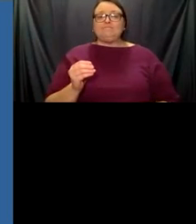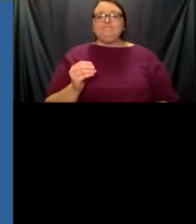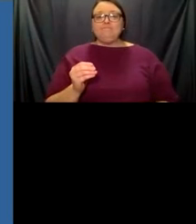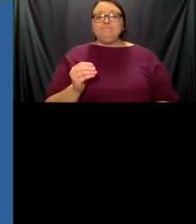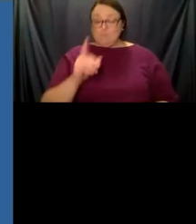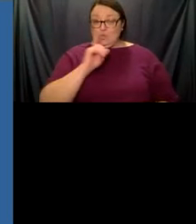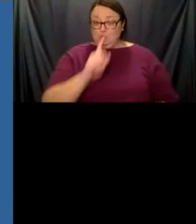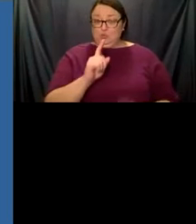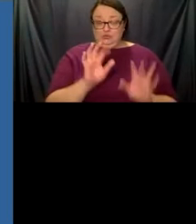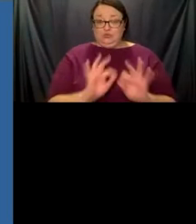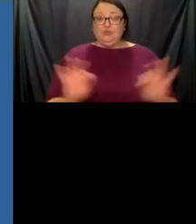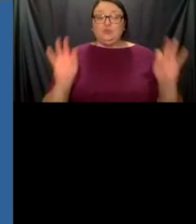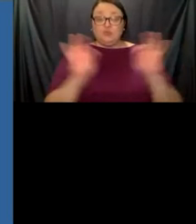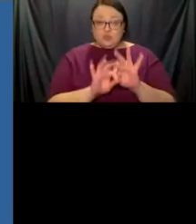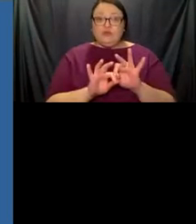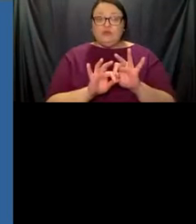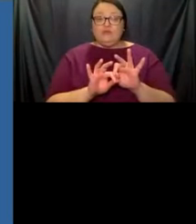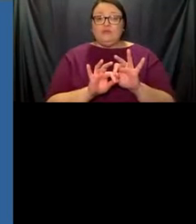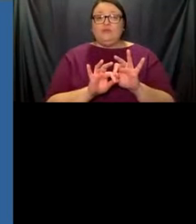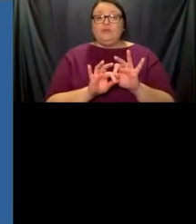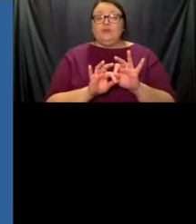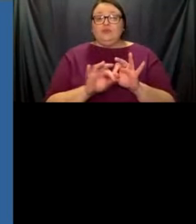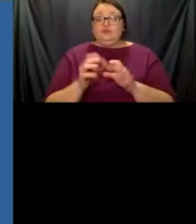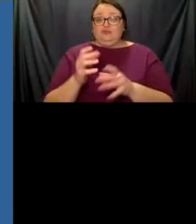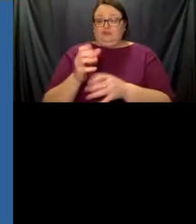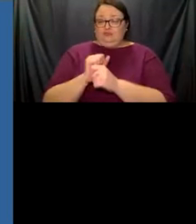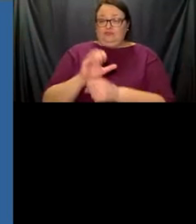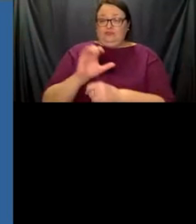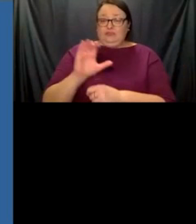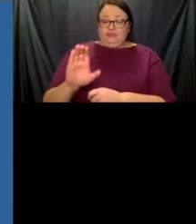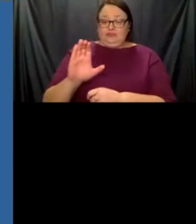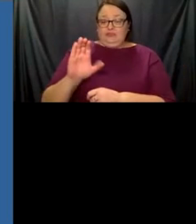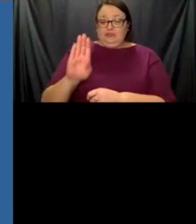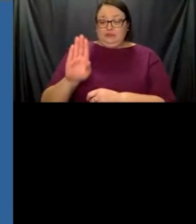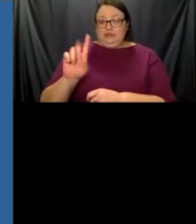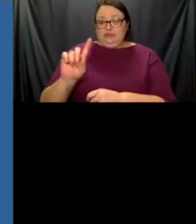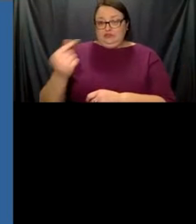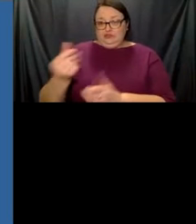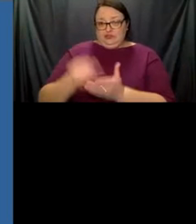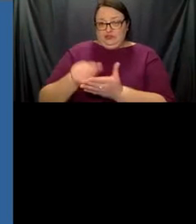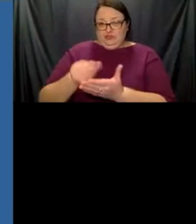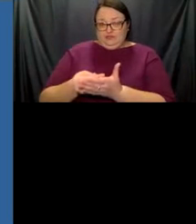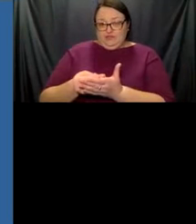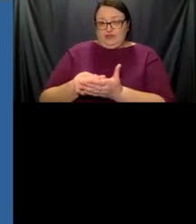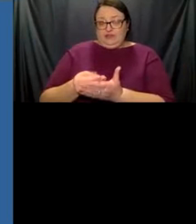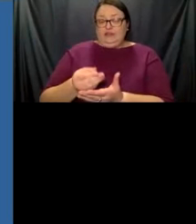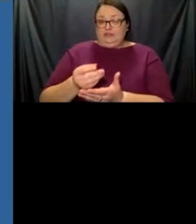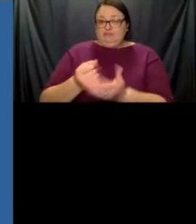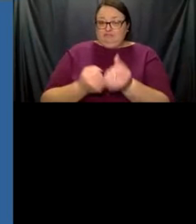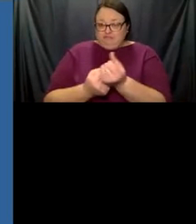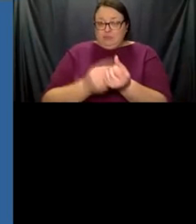was really critical to receive the CBDG funding Fue because crítico poder